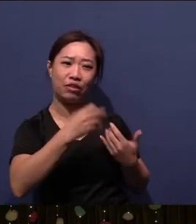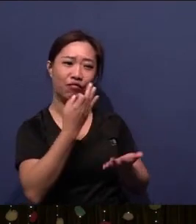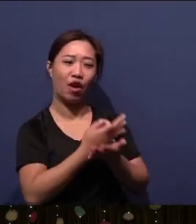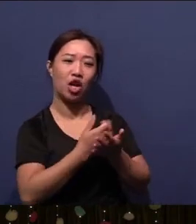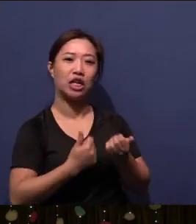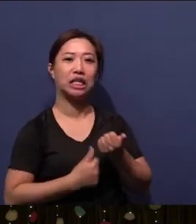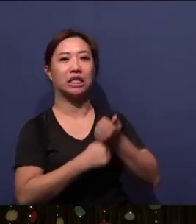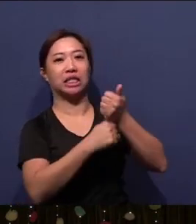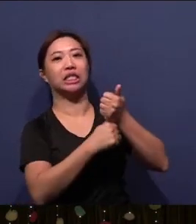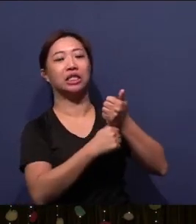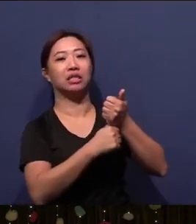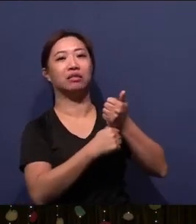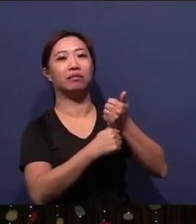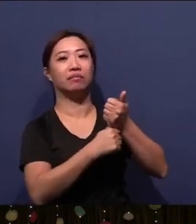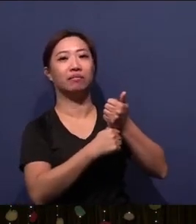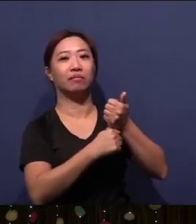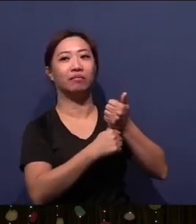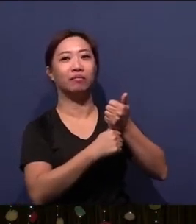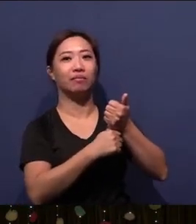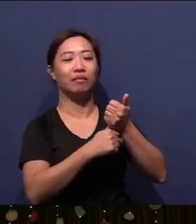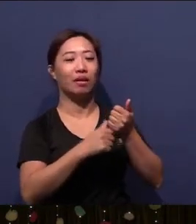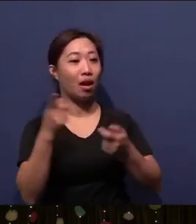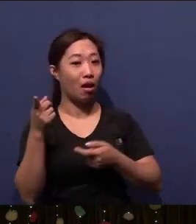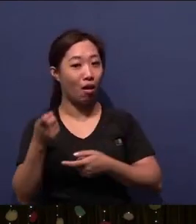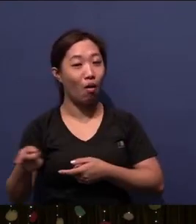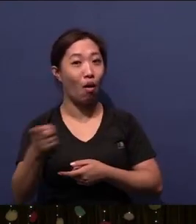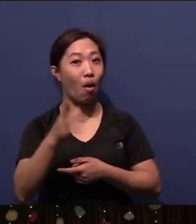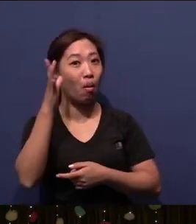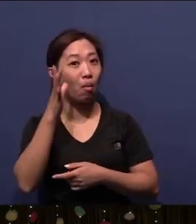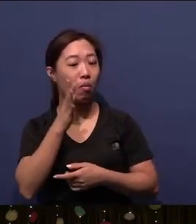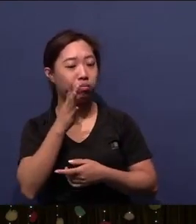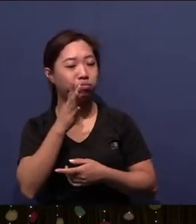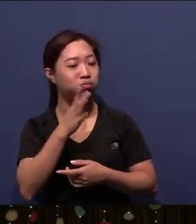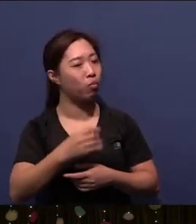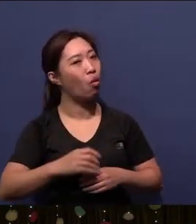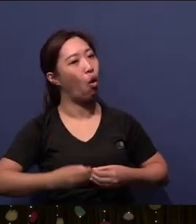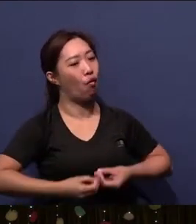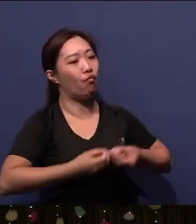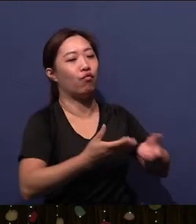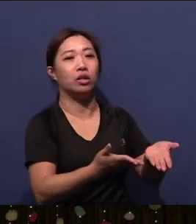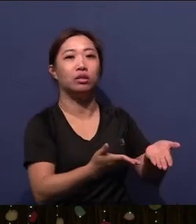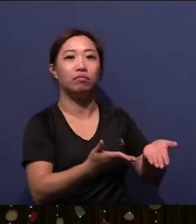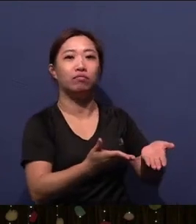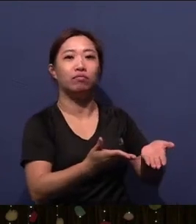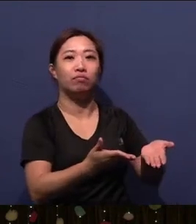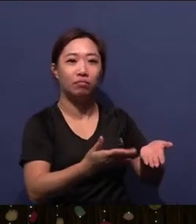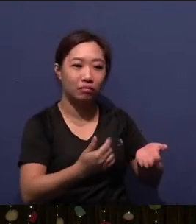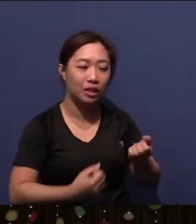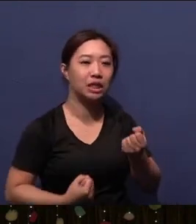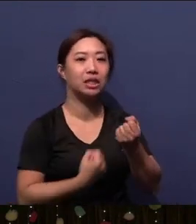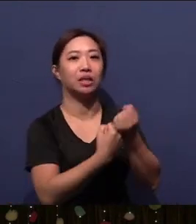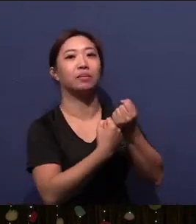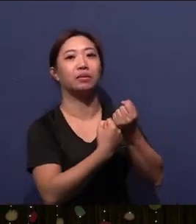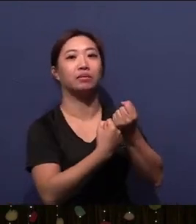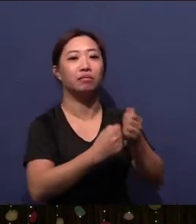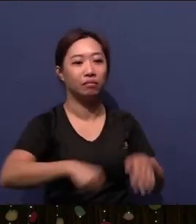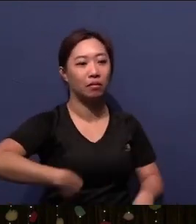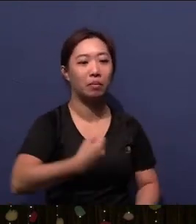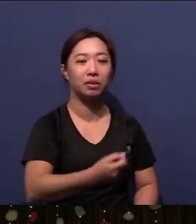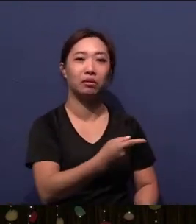financial assistance. And they offered to give generously towards the fund to subsidize these